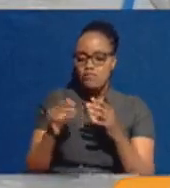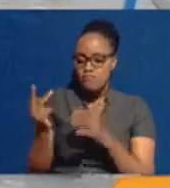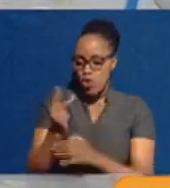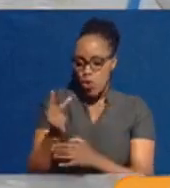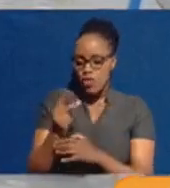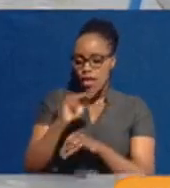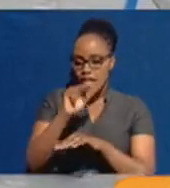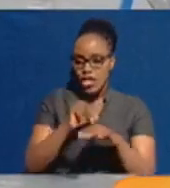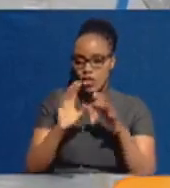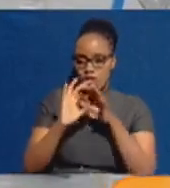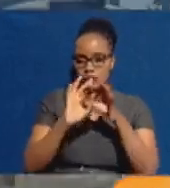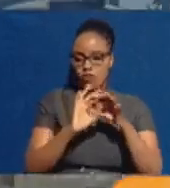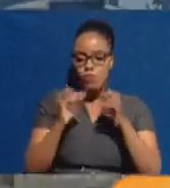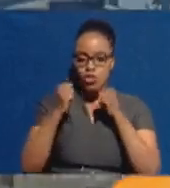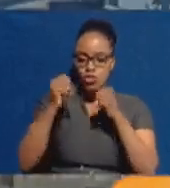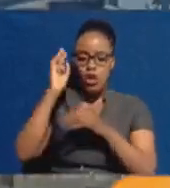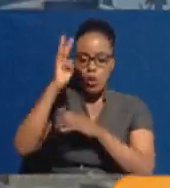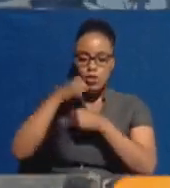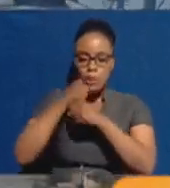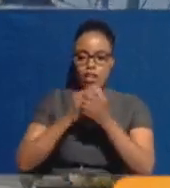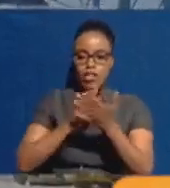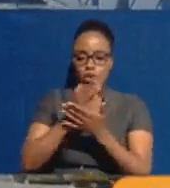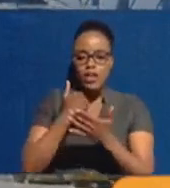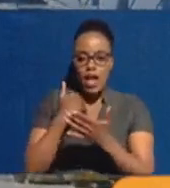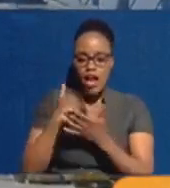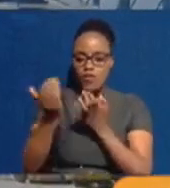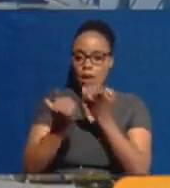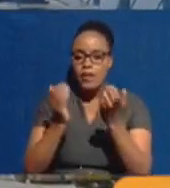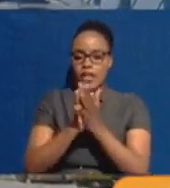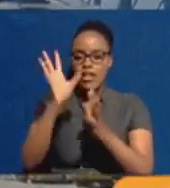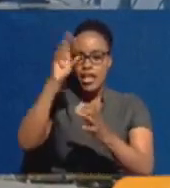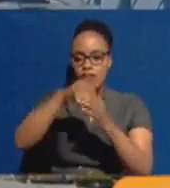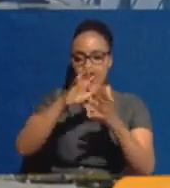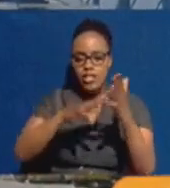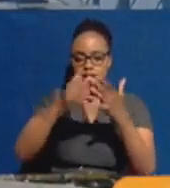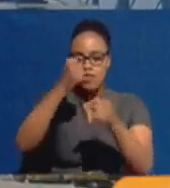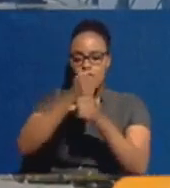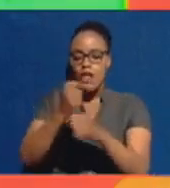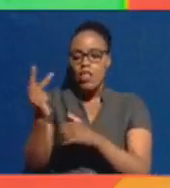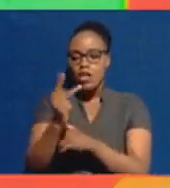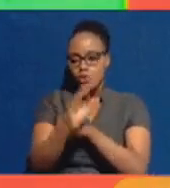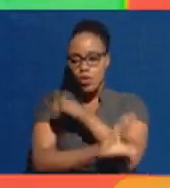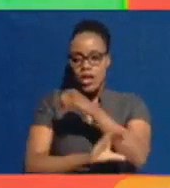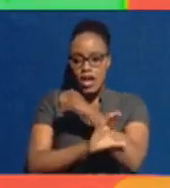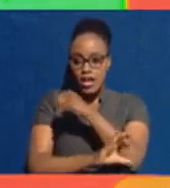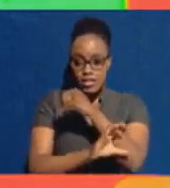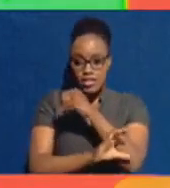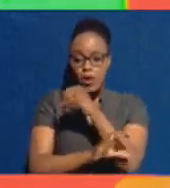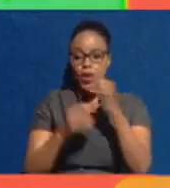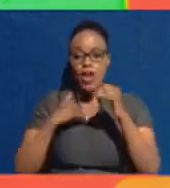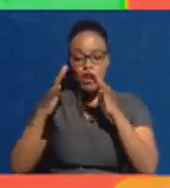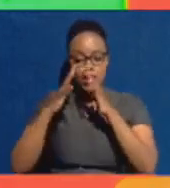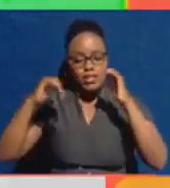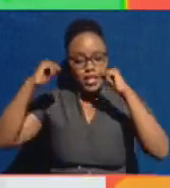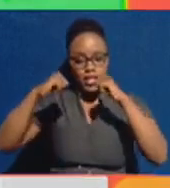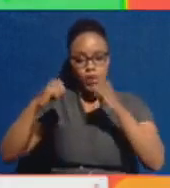two nations will be made stronger by ensuring a streamlined trade and investment network between the two nations. There is a great deal